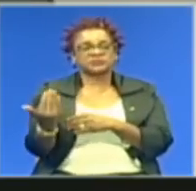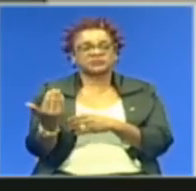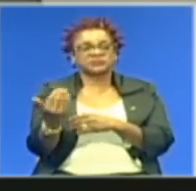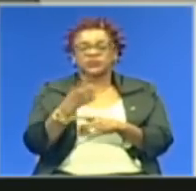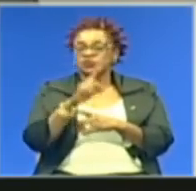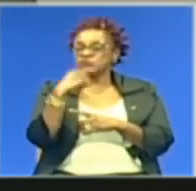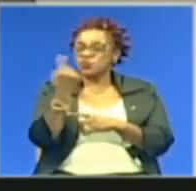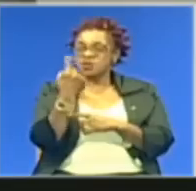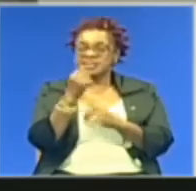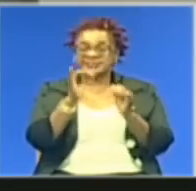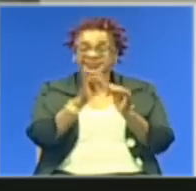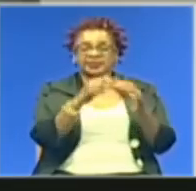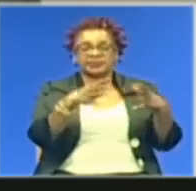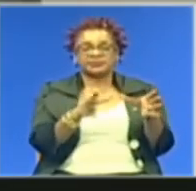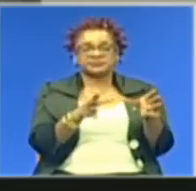in class